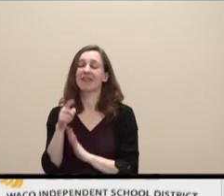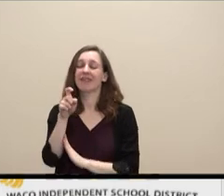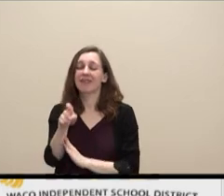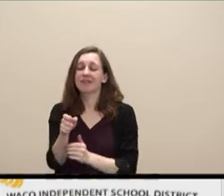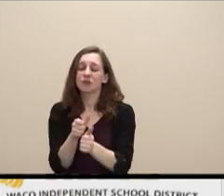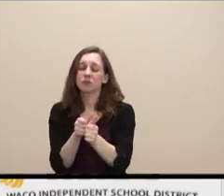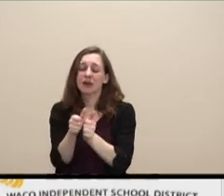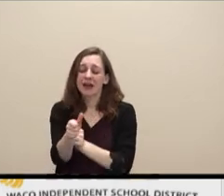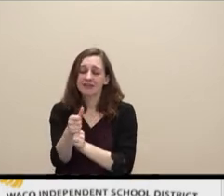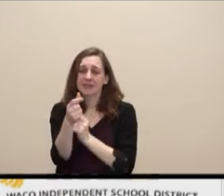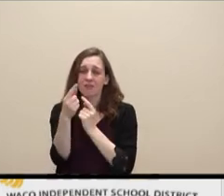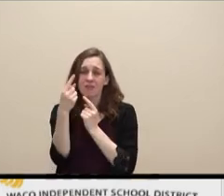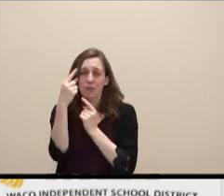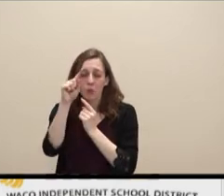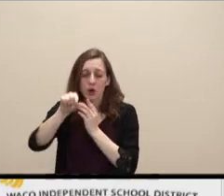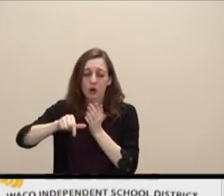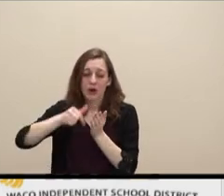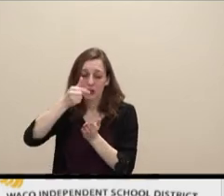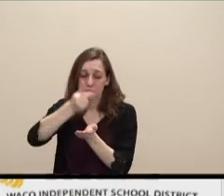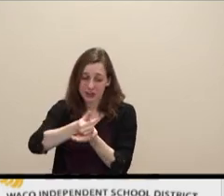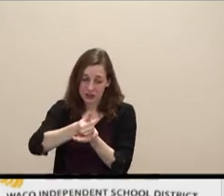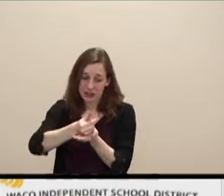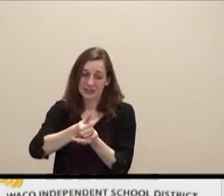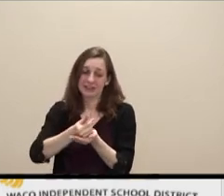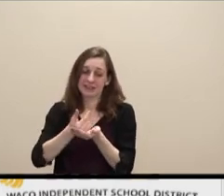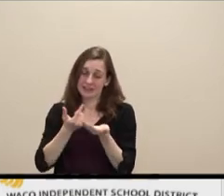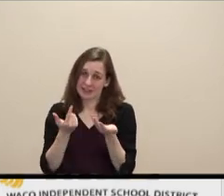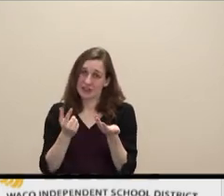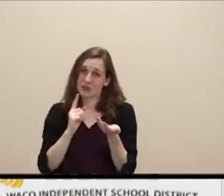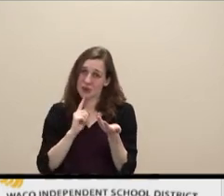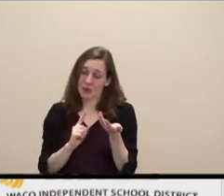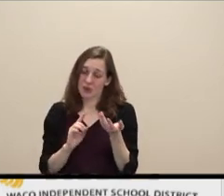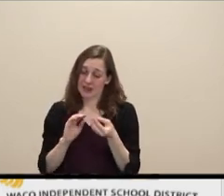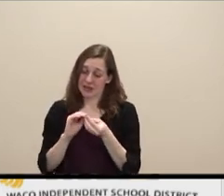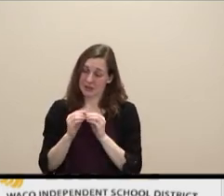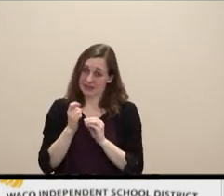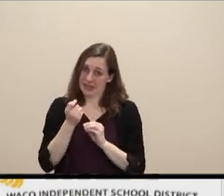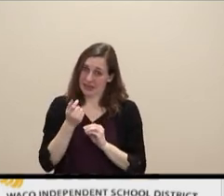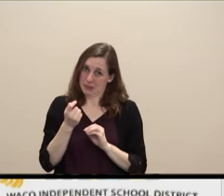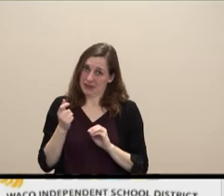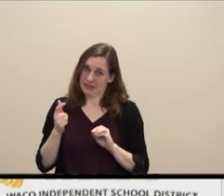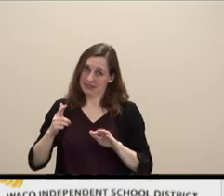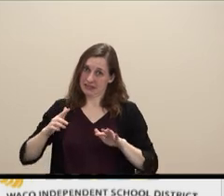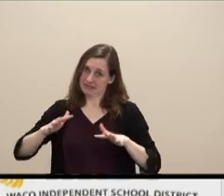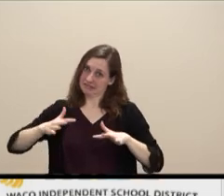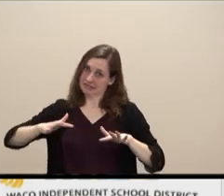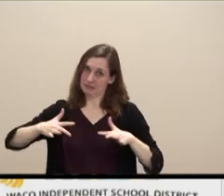graduate. That rule has not been waived in any way. So these numbers are a little bit rattling. 307 kids still need English